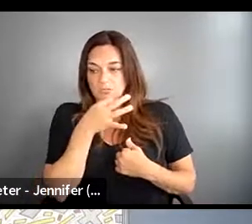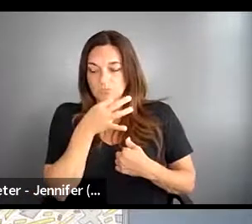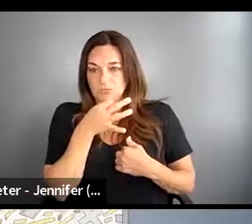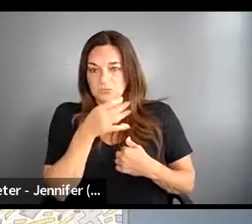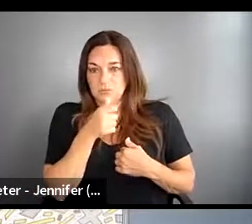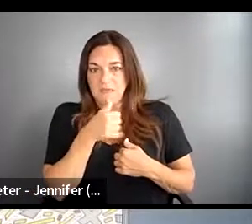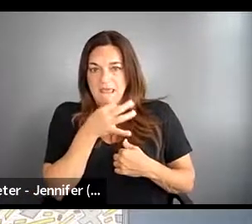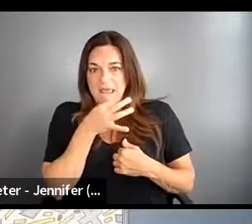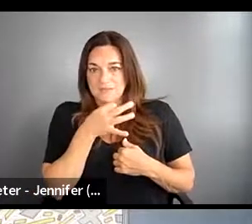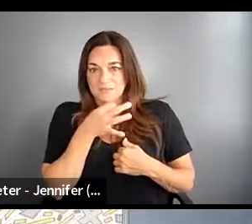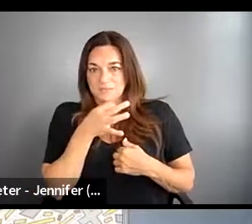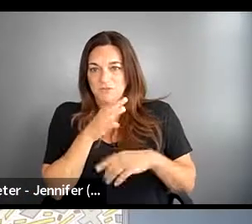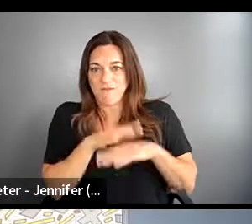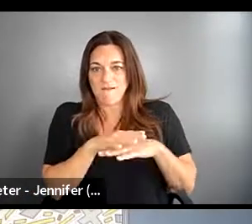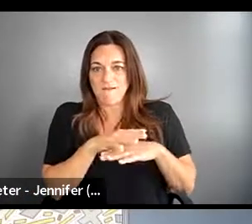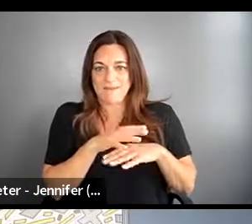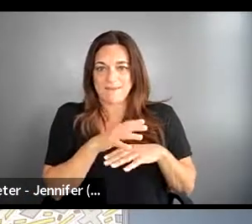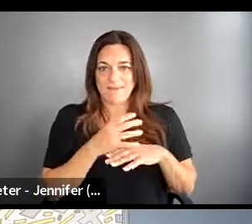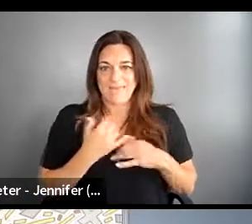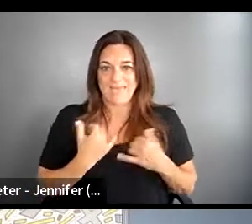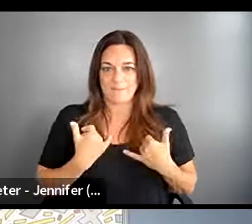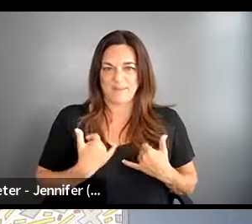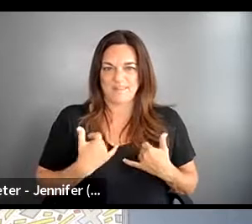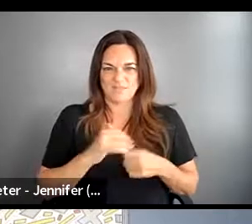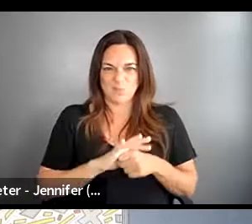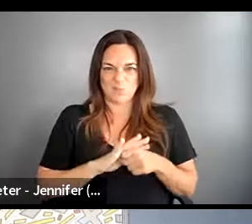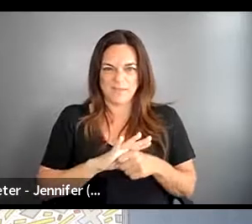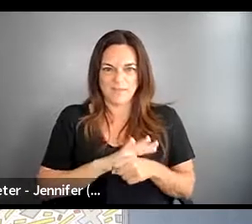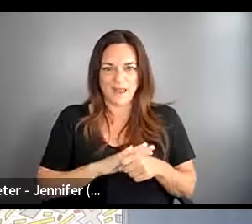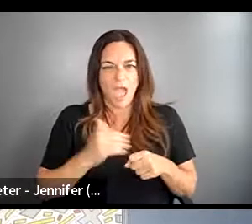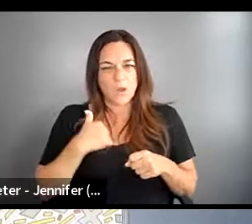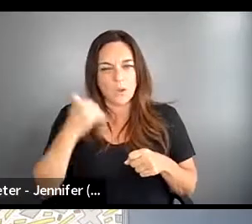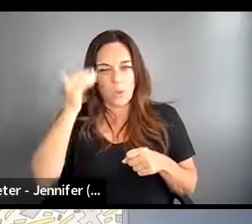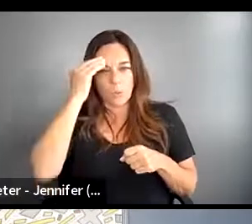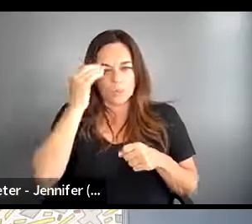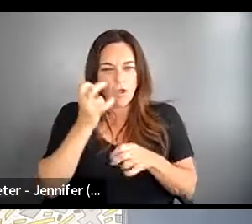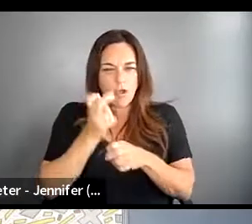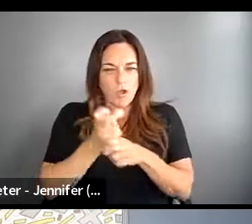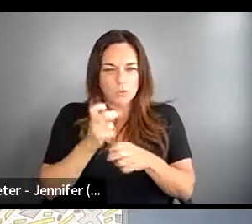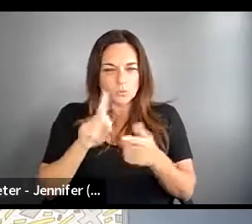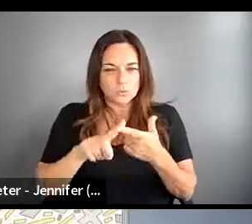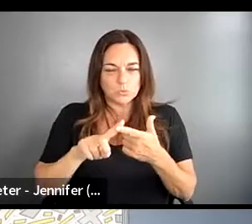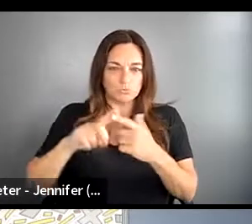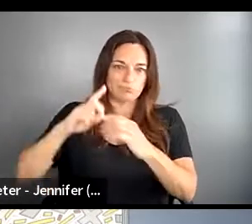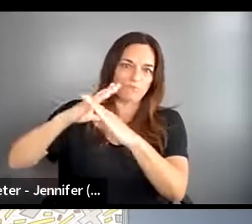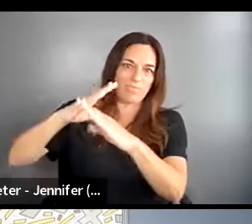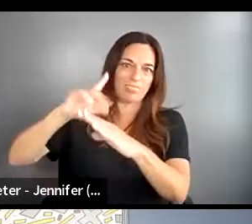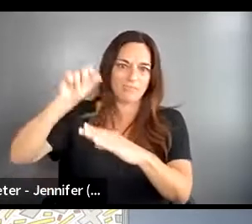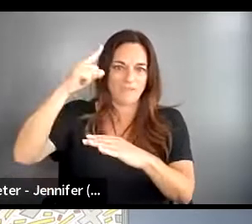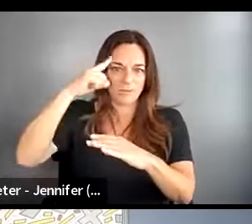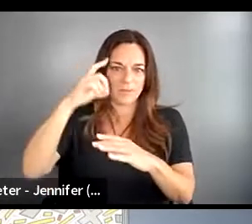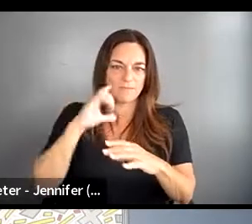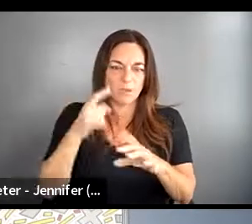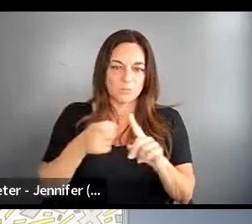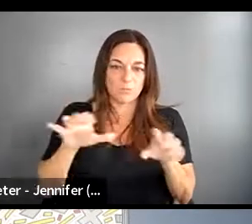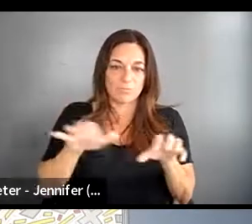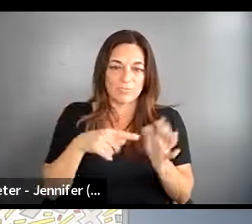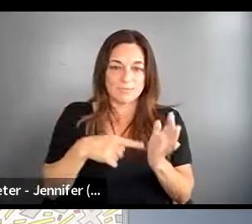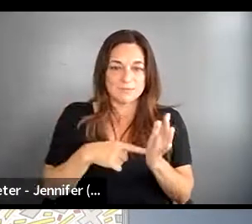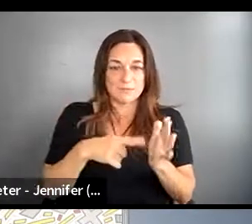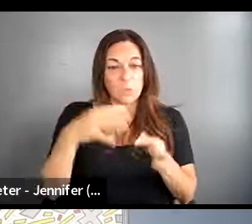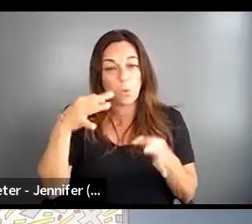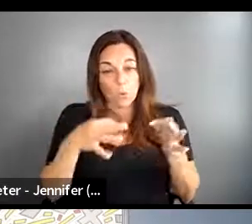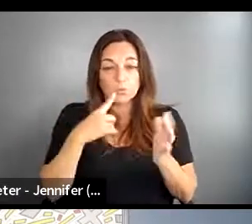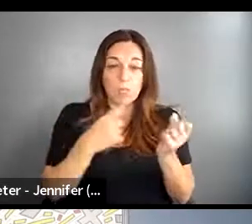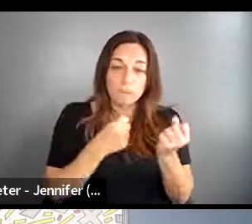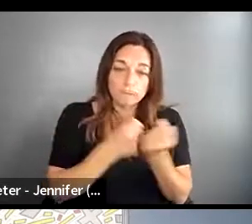expert on an eminent domain, although I know it is pretty difficult to prevent the government from doing this. Usually courts will rule in favor